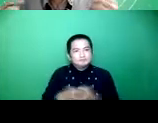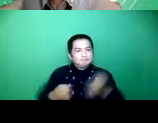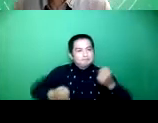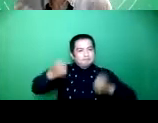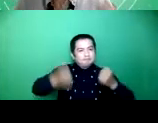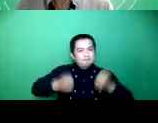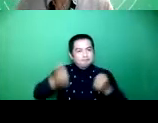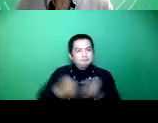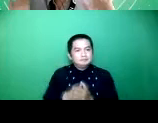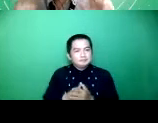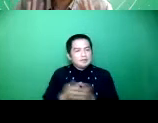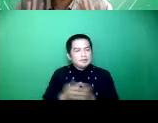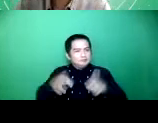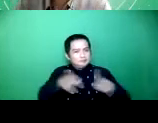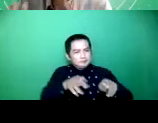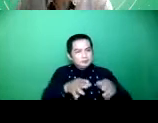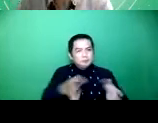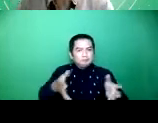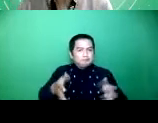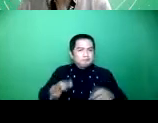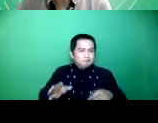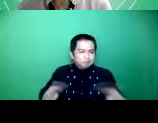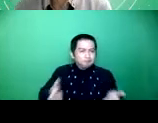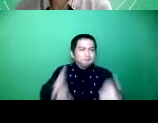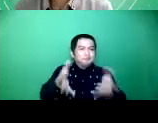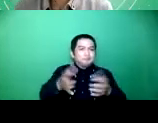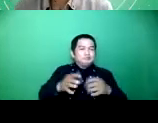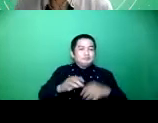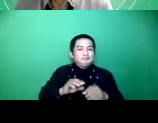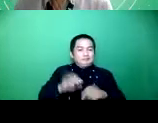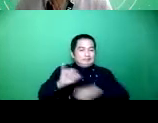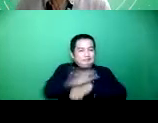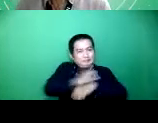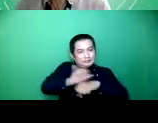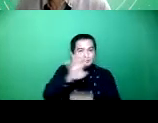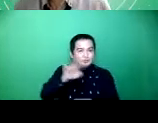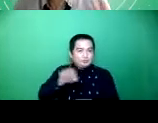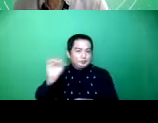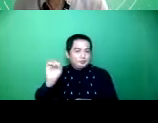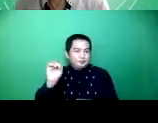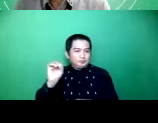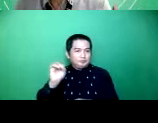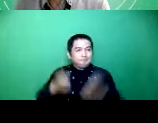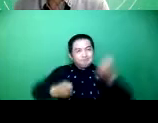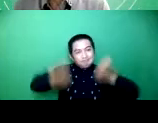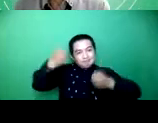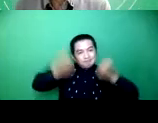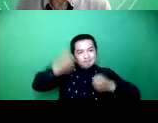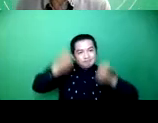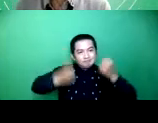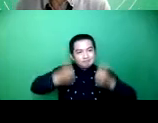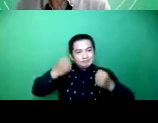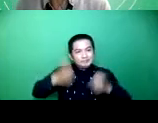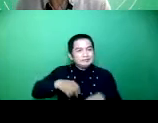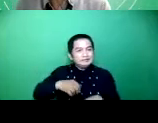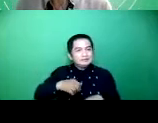these are things that are happening that are pushing us towards Industry 4.0. And the funny part is these drivers aren't